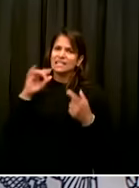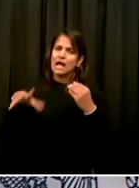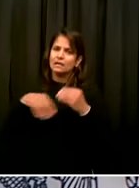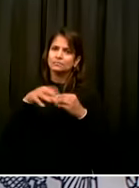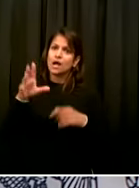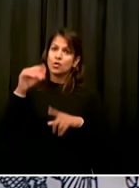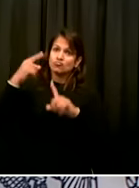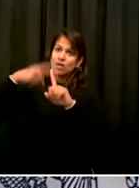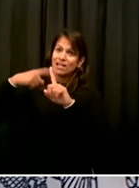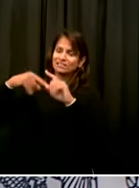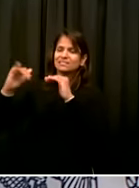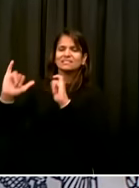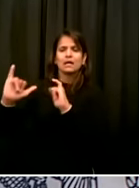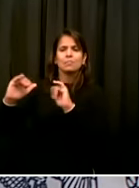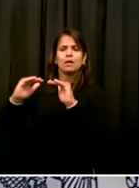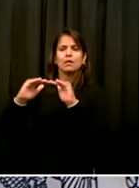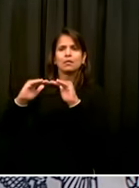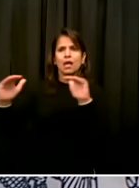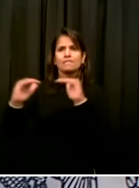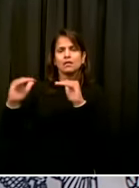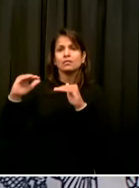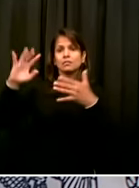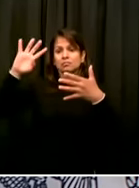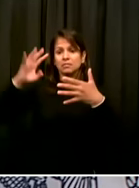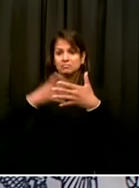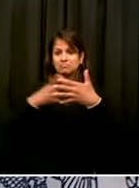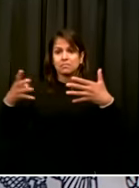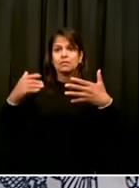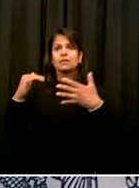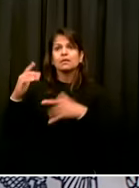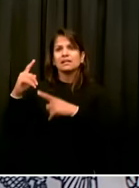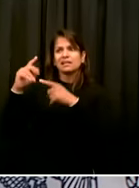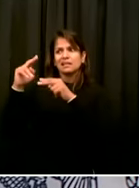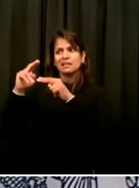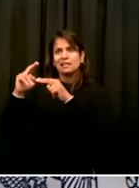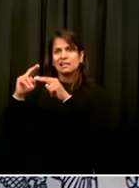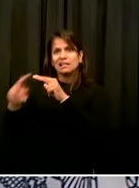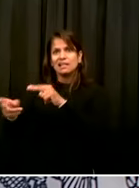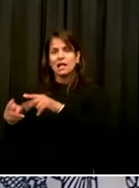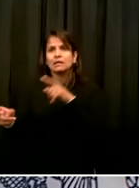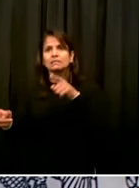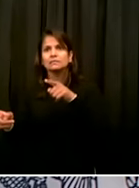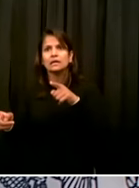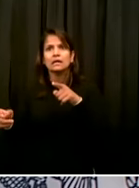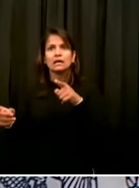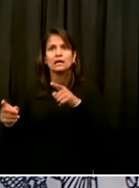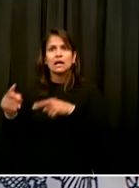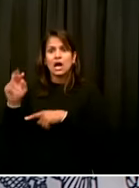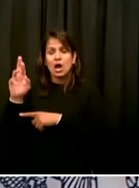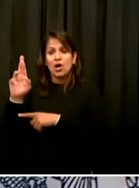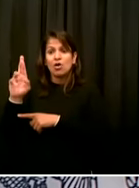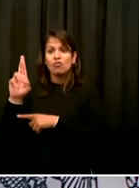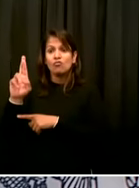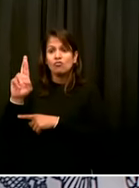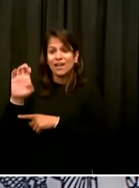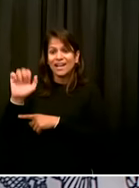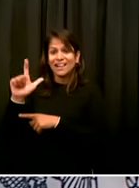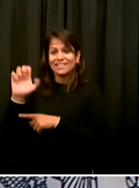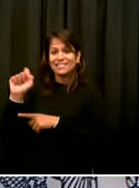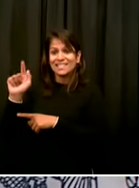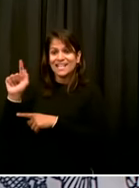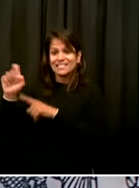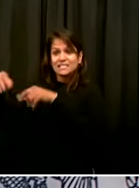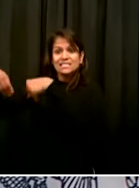in my mind that the legislature will immediately create continuity with our current approach to rent stabilization and rent control. We